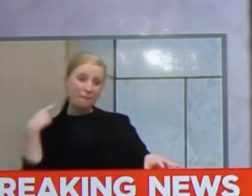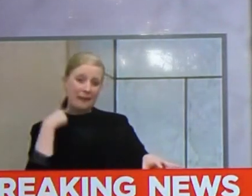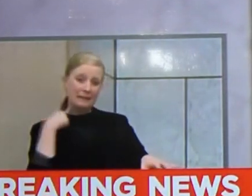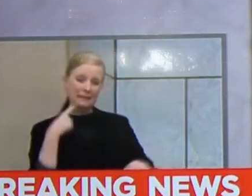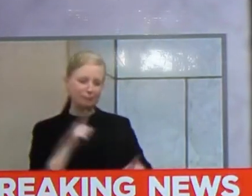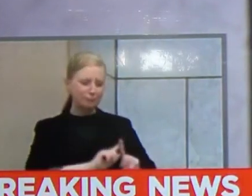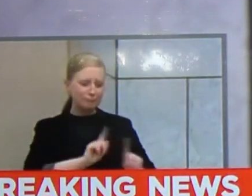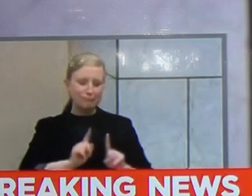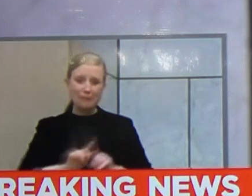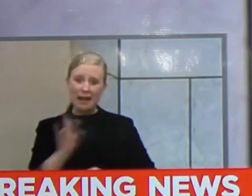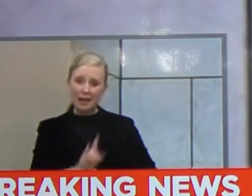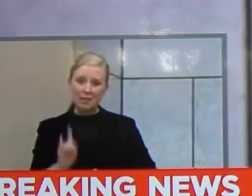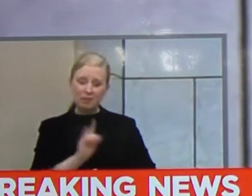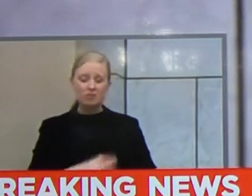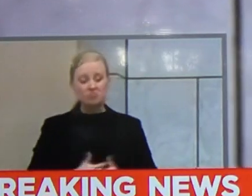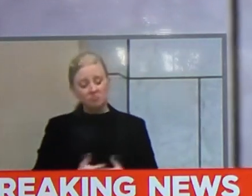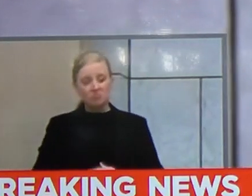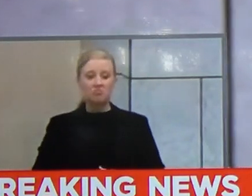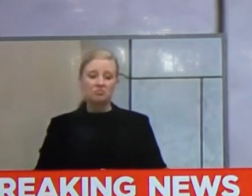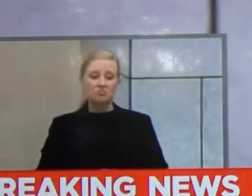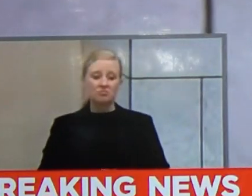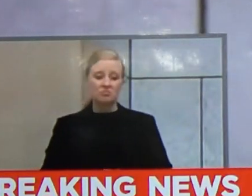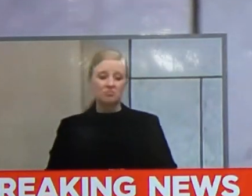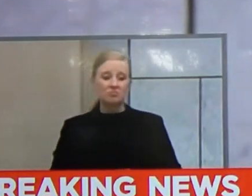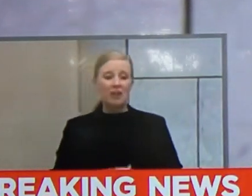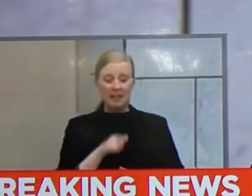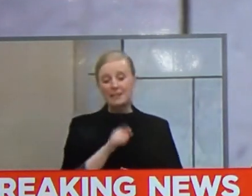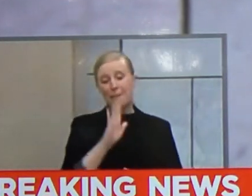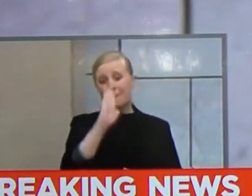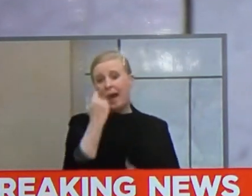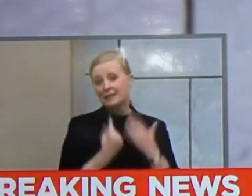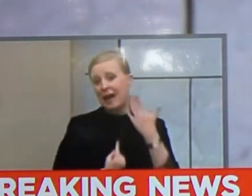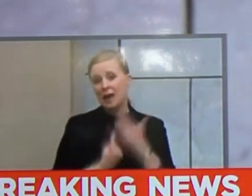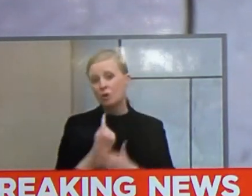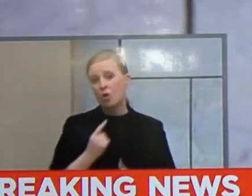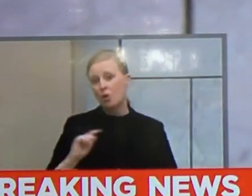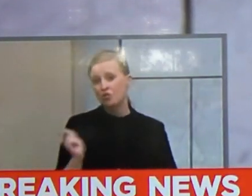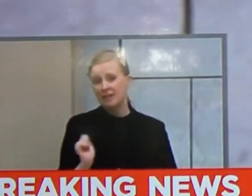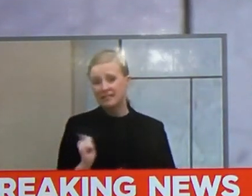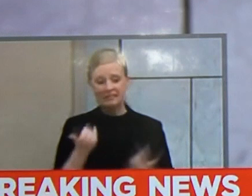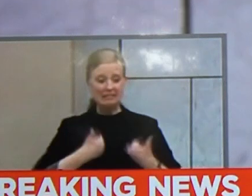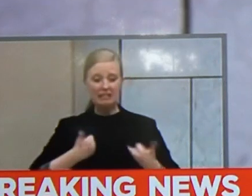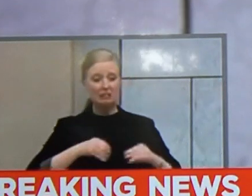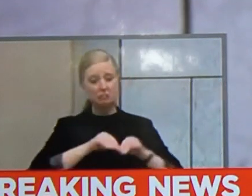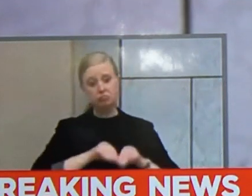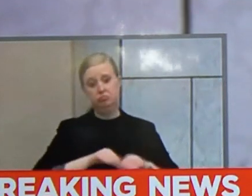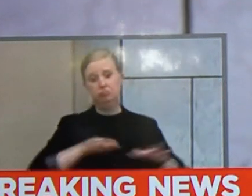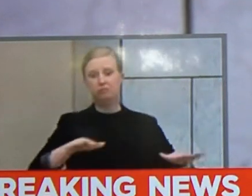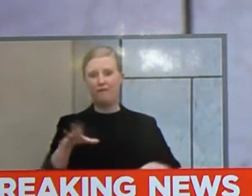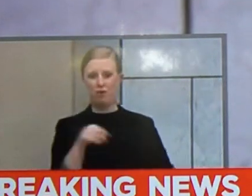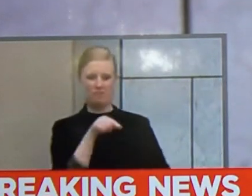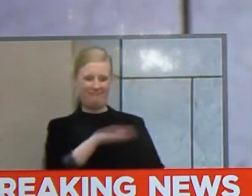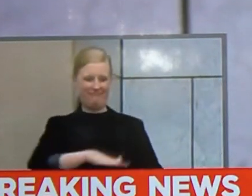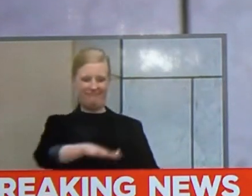as well, but these markets, it's not the first time we've seen these types of viruses come out of these sorts of